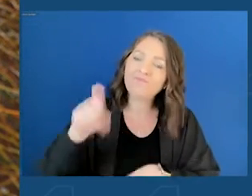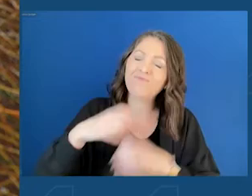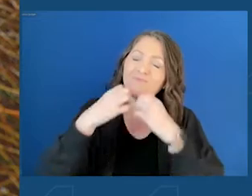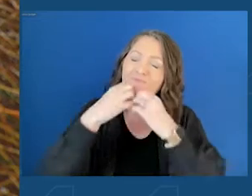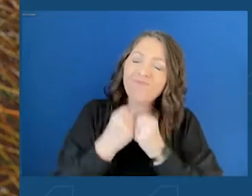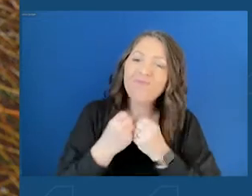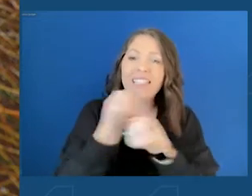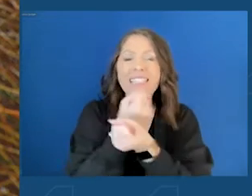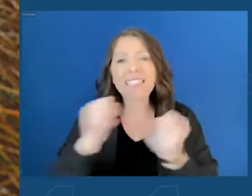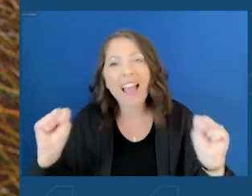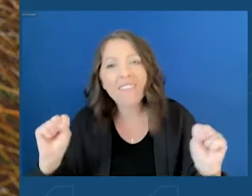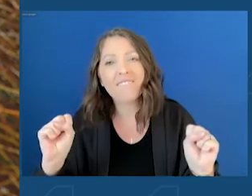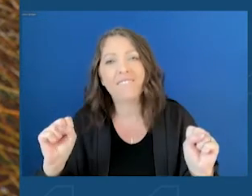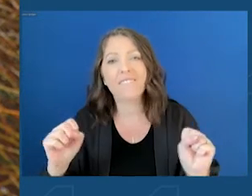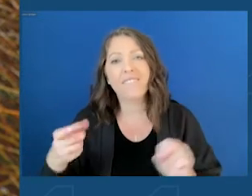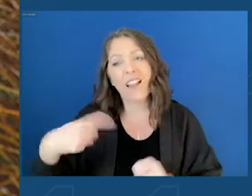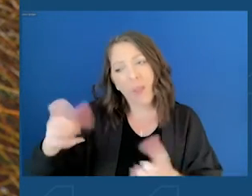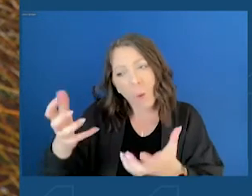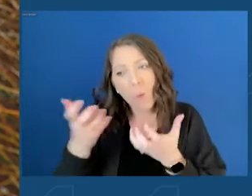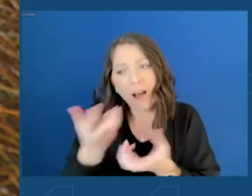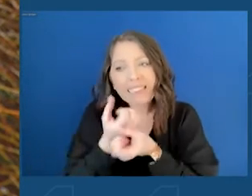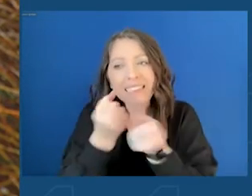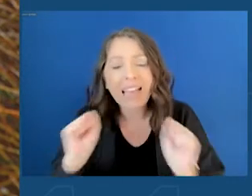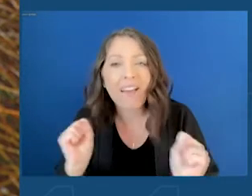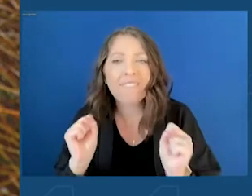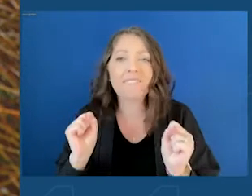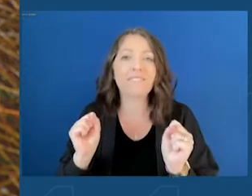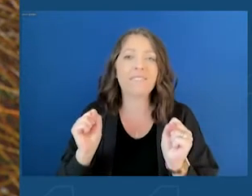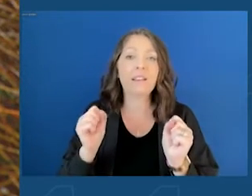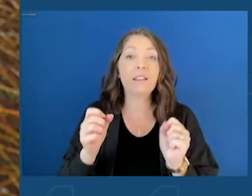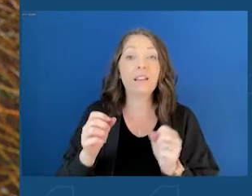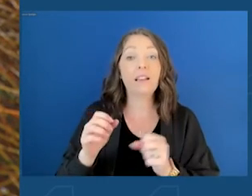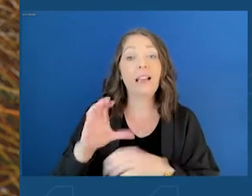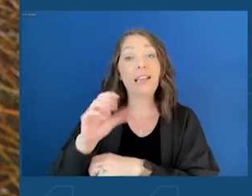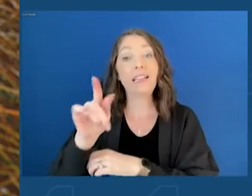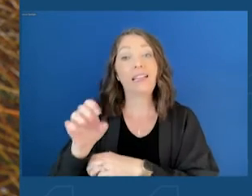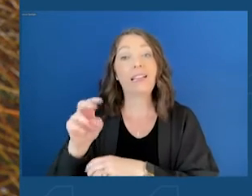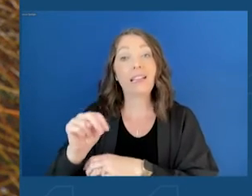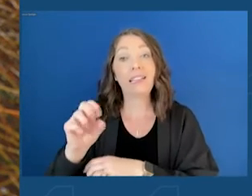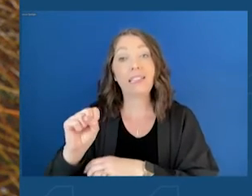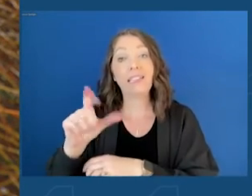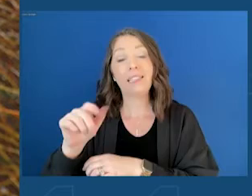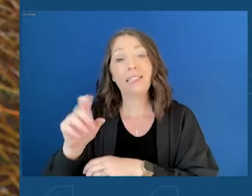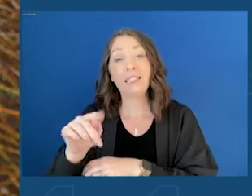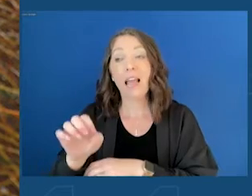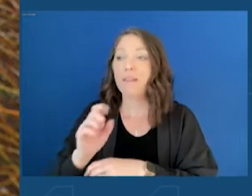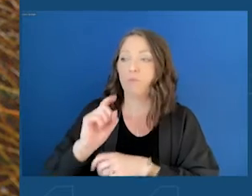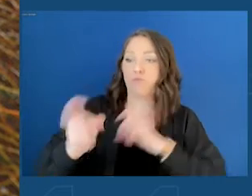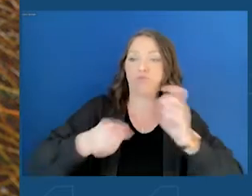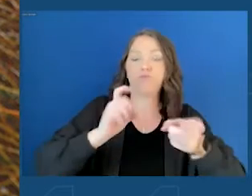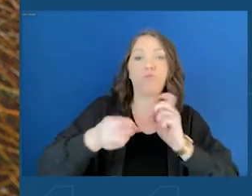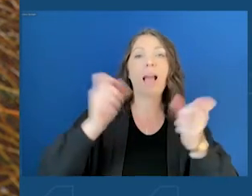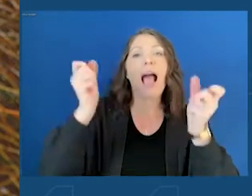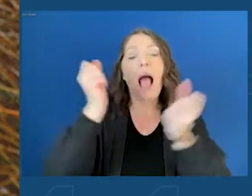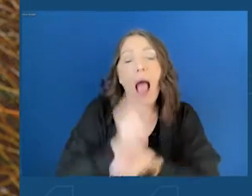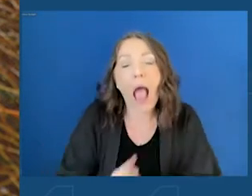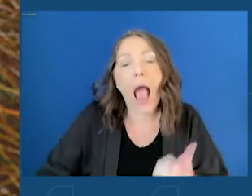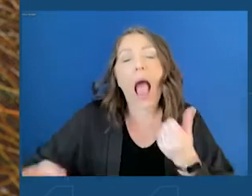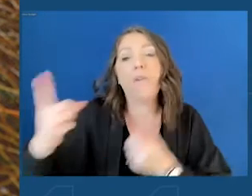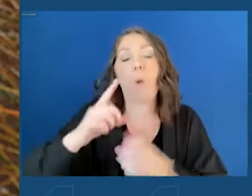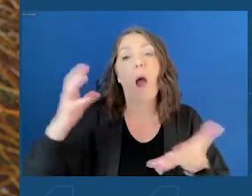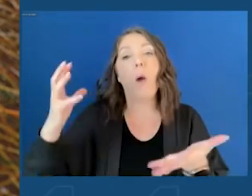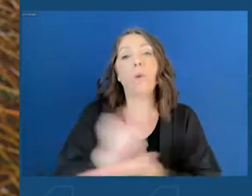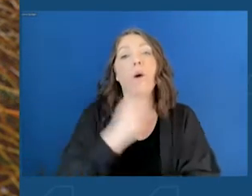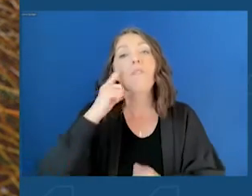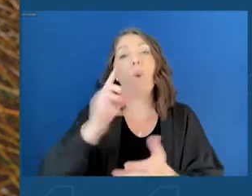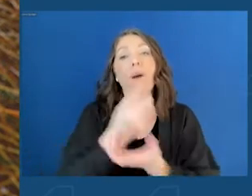are invested in being safe. And what Clean Slate does is give everyone the opportunity to be a safe and productive member of